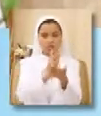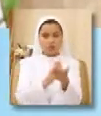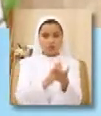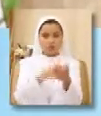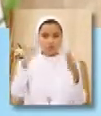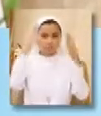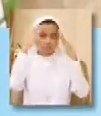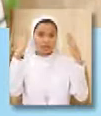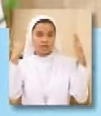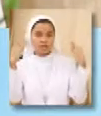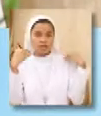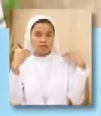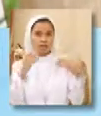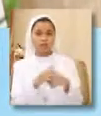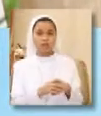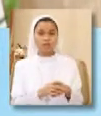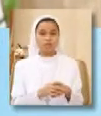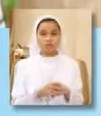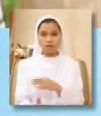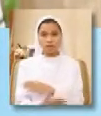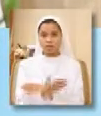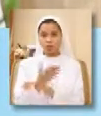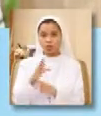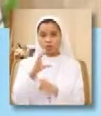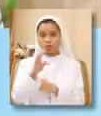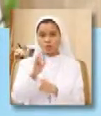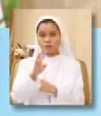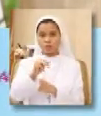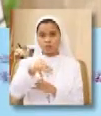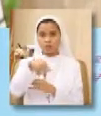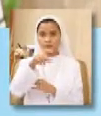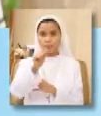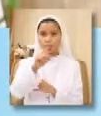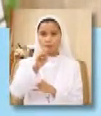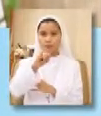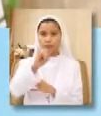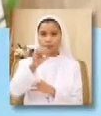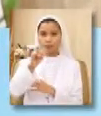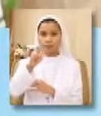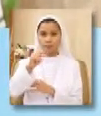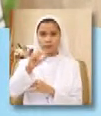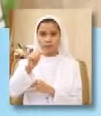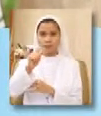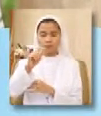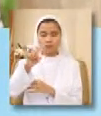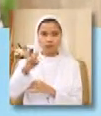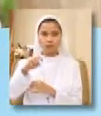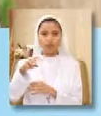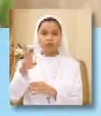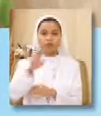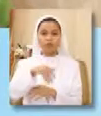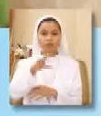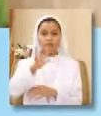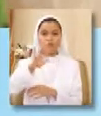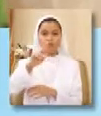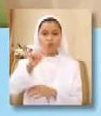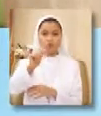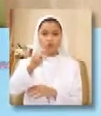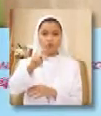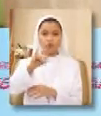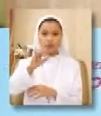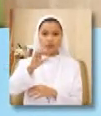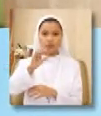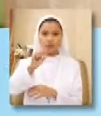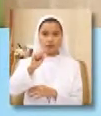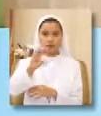We need more sisters to help because our work is very big, it's large, it's extensive, and